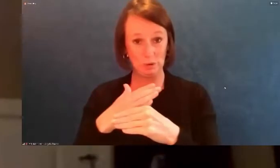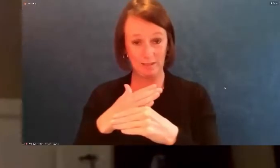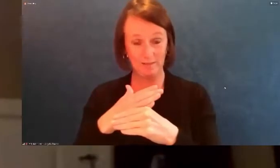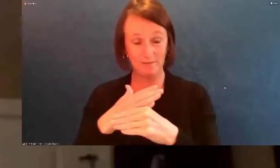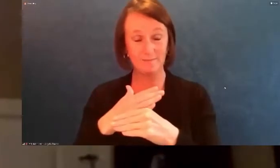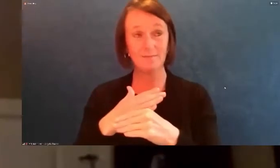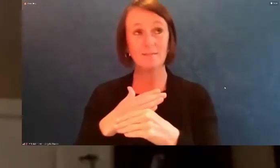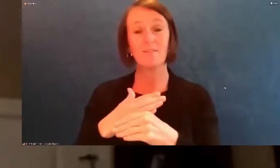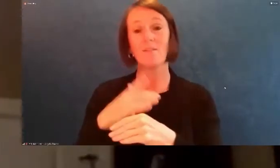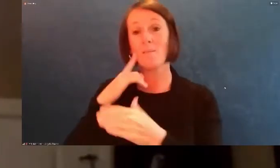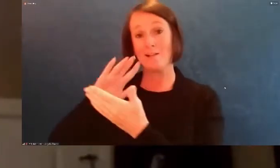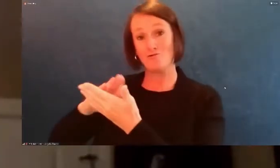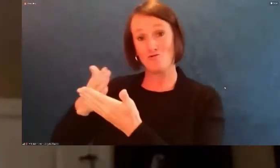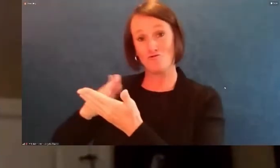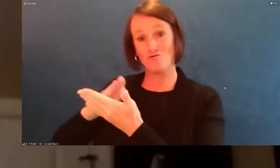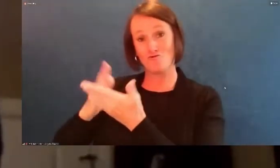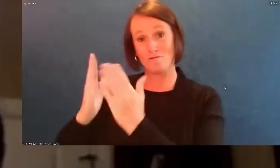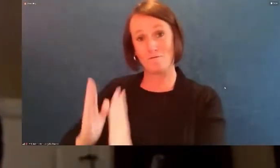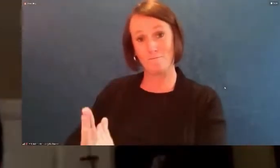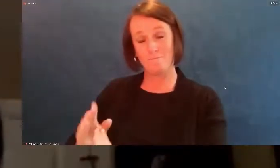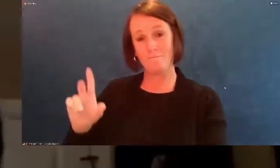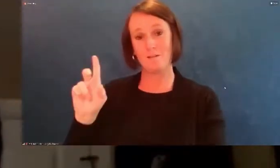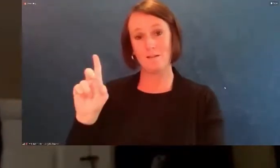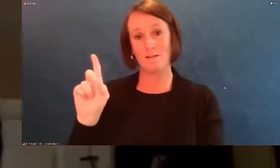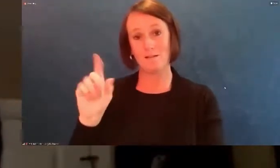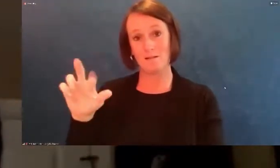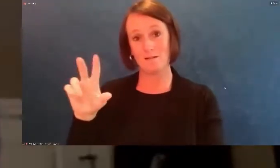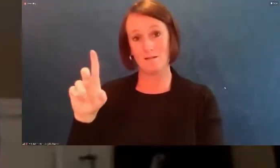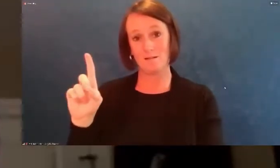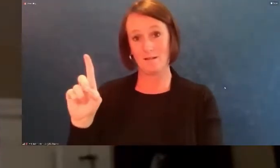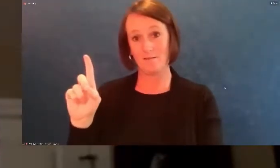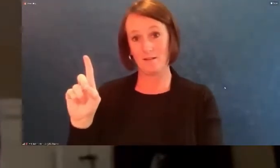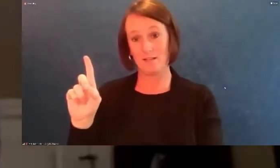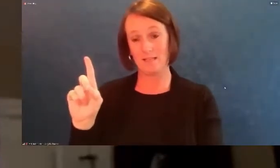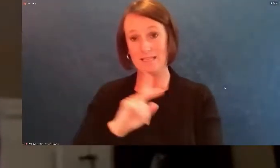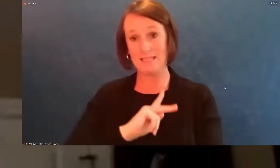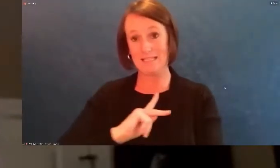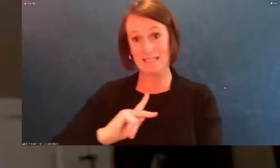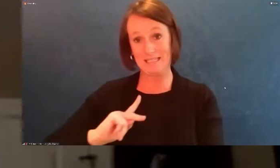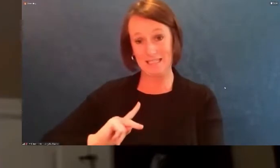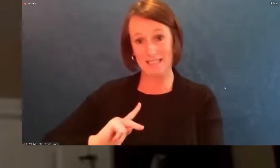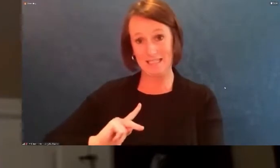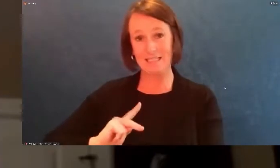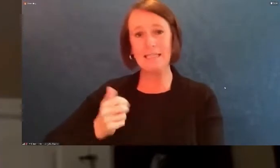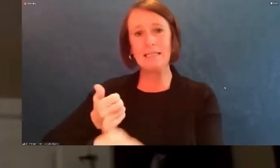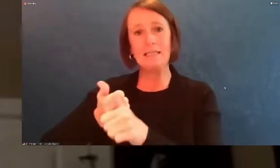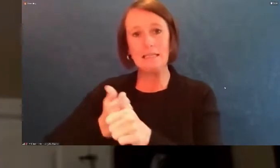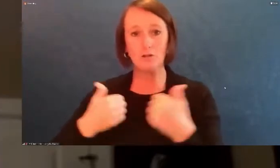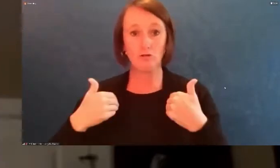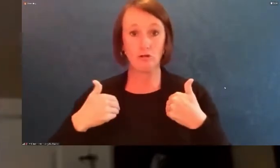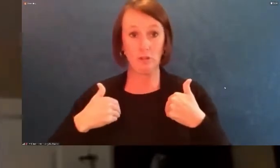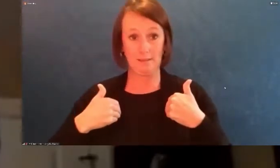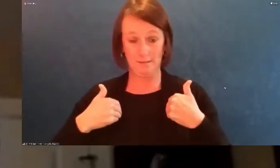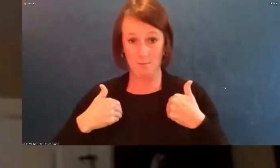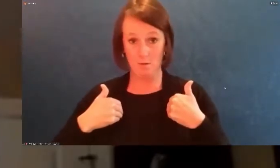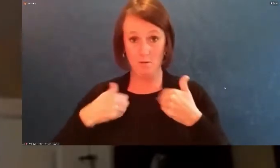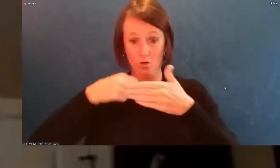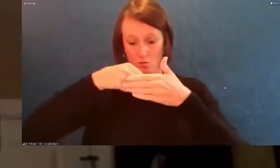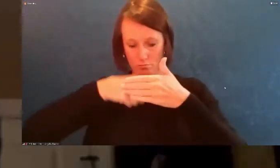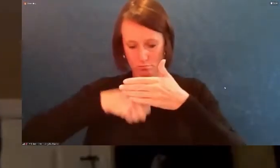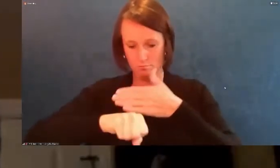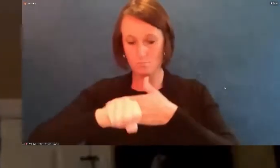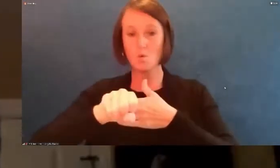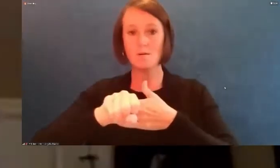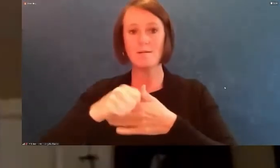me was every animal is born with medicine power. Every human